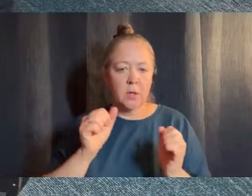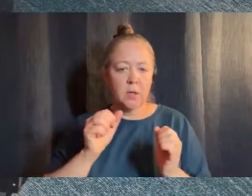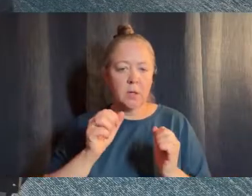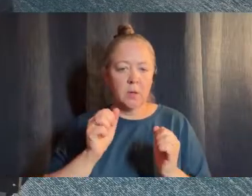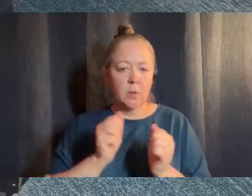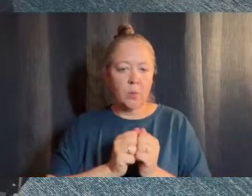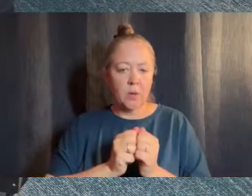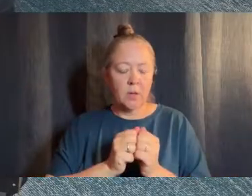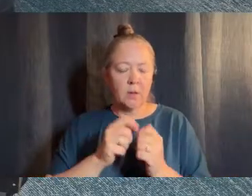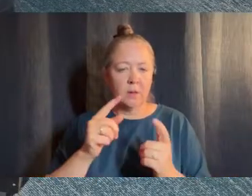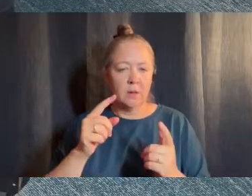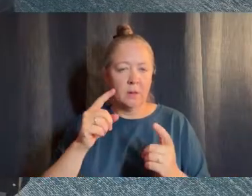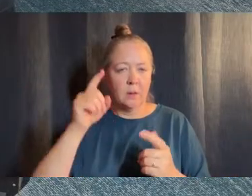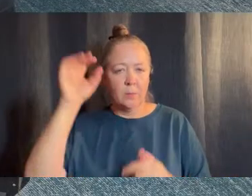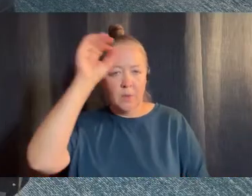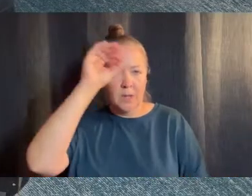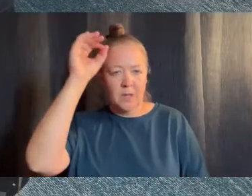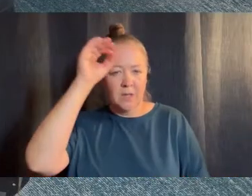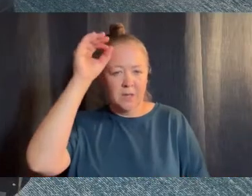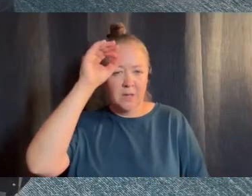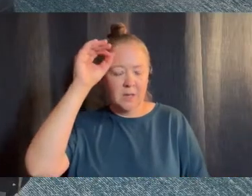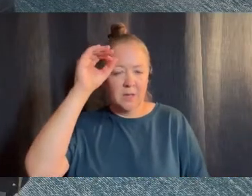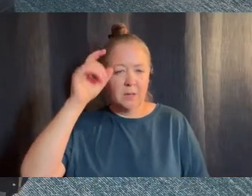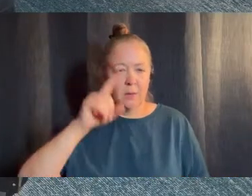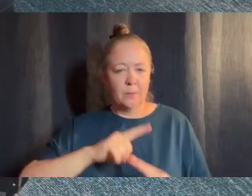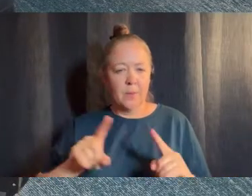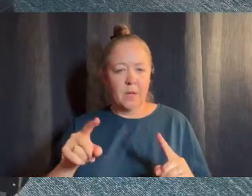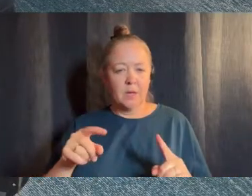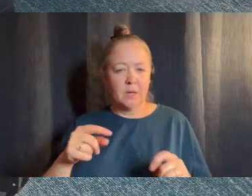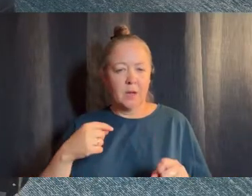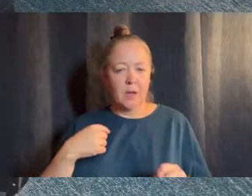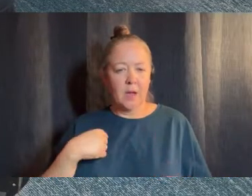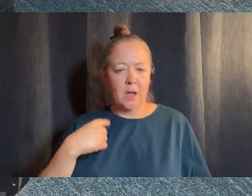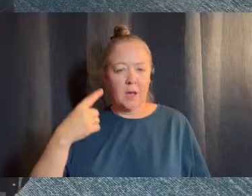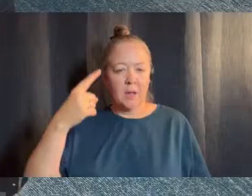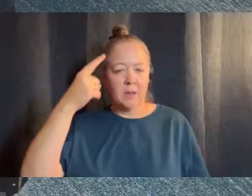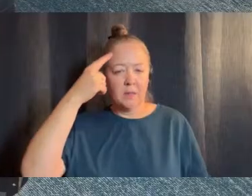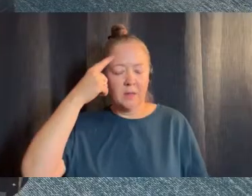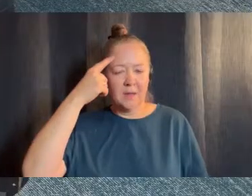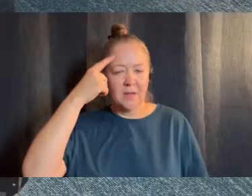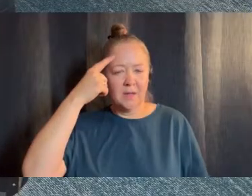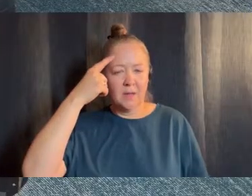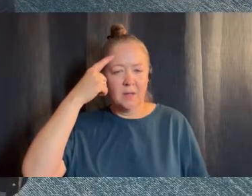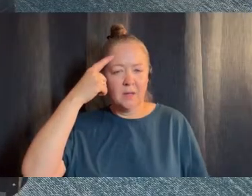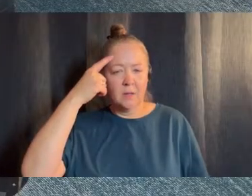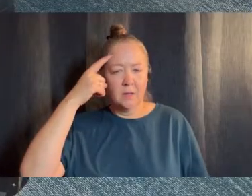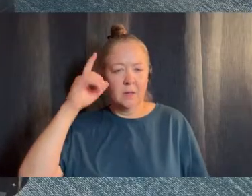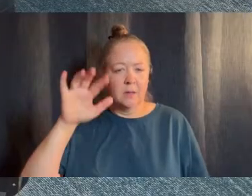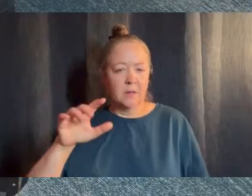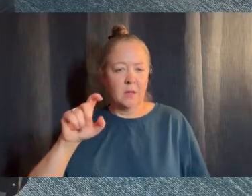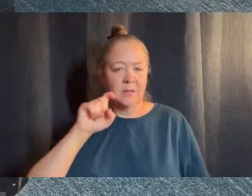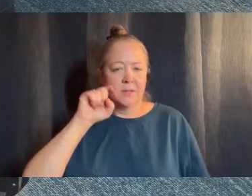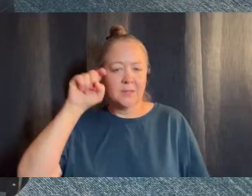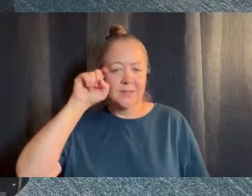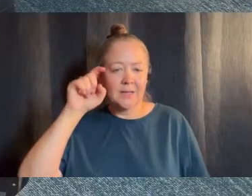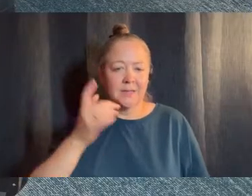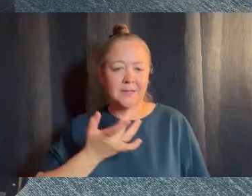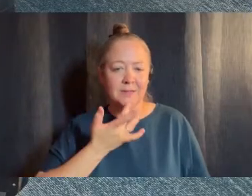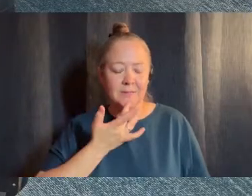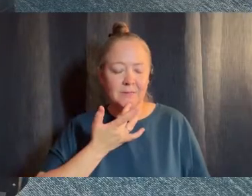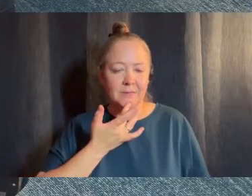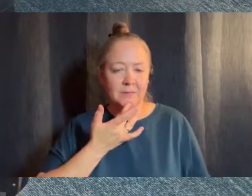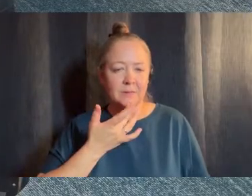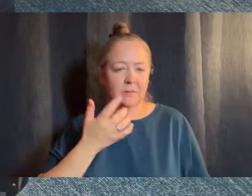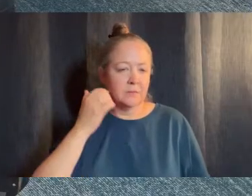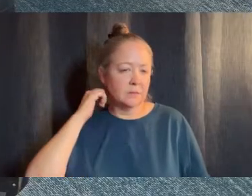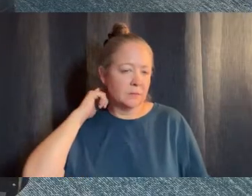but I think the charges of sexism, and I just think what happened